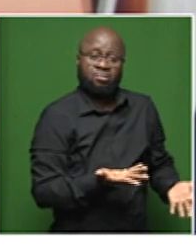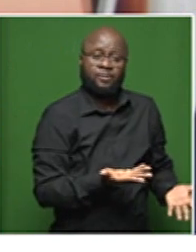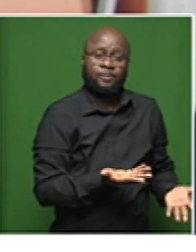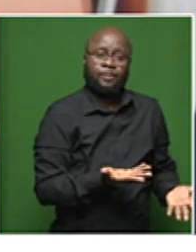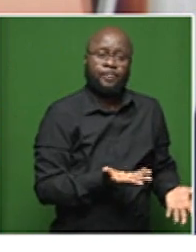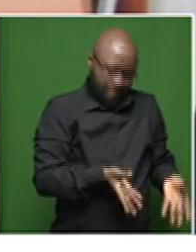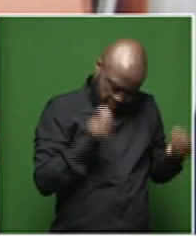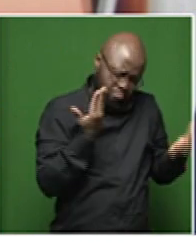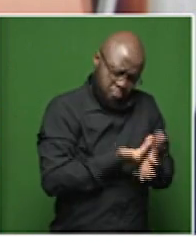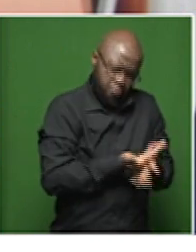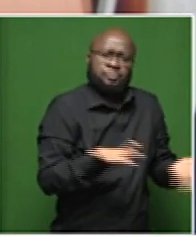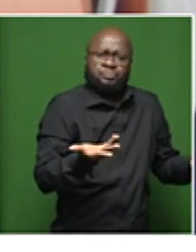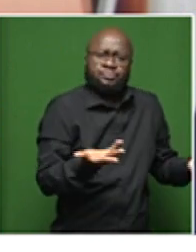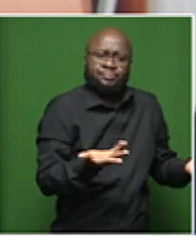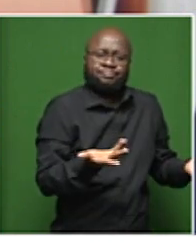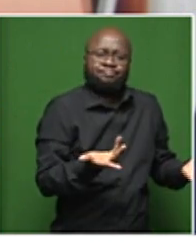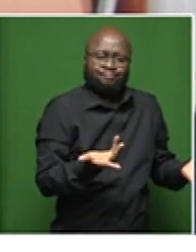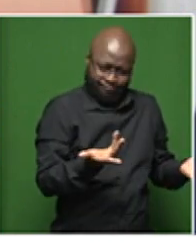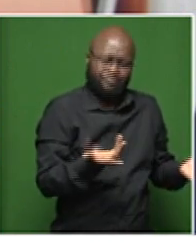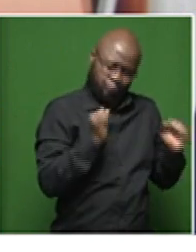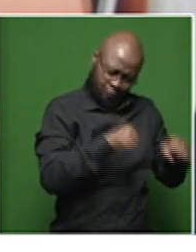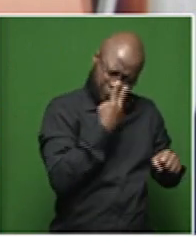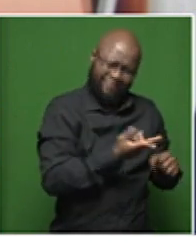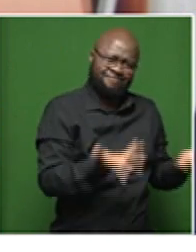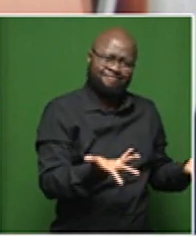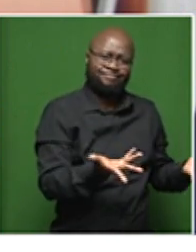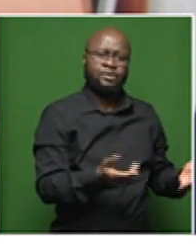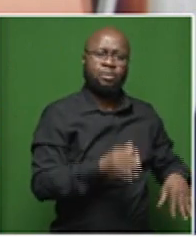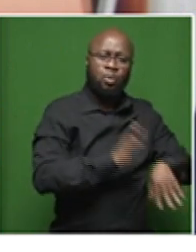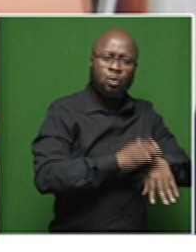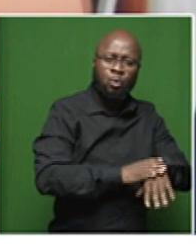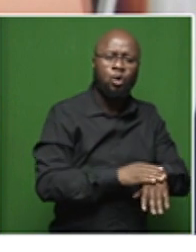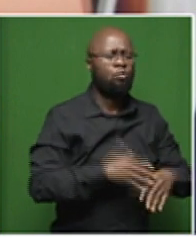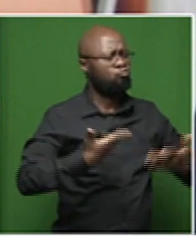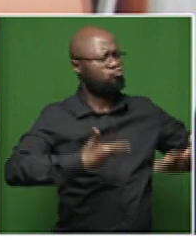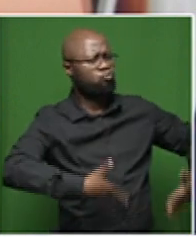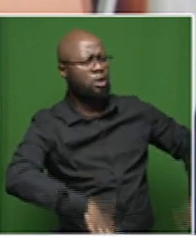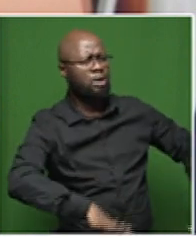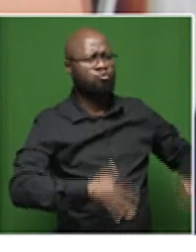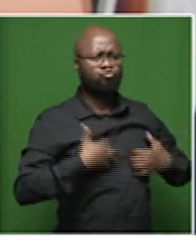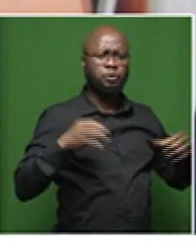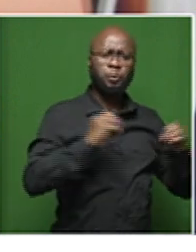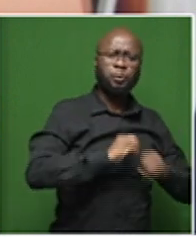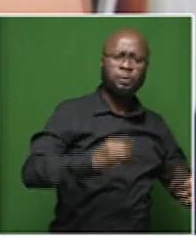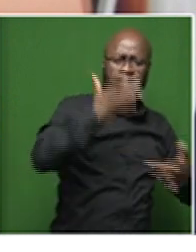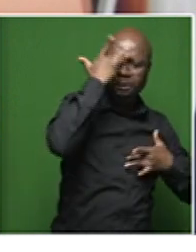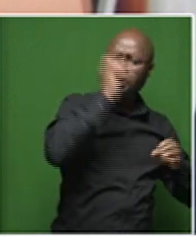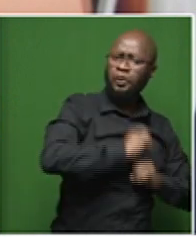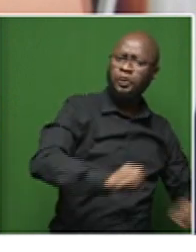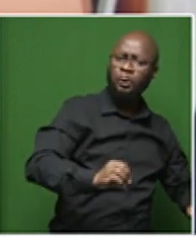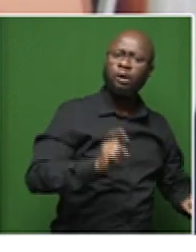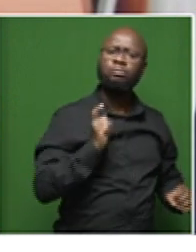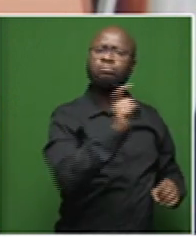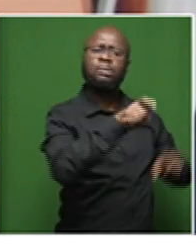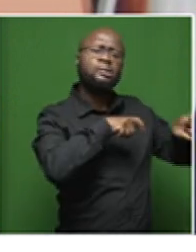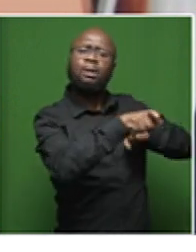it actually when you are much more at your most relaxed. That's the blood pressure that you are looking at. And then you need to go, when you're well,